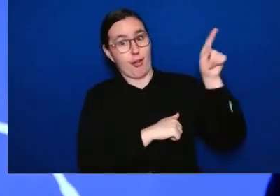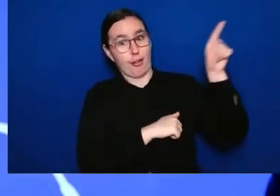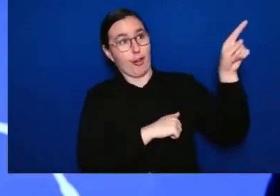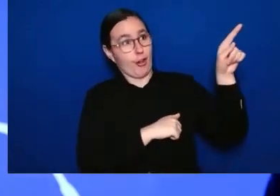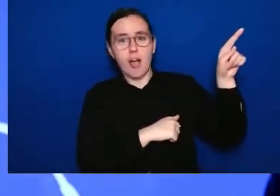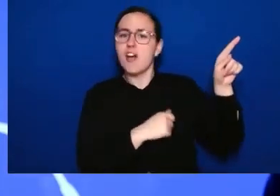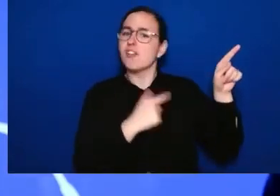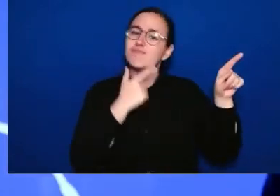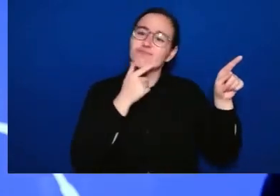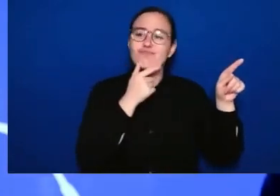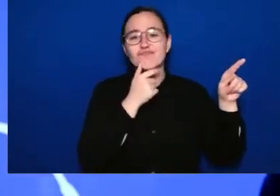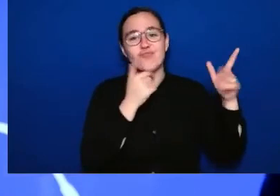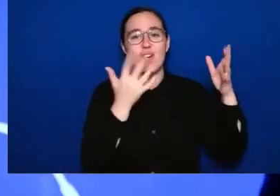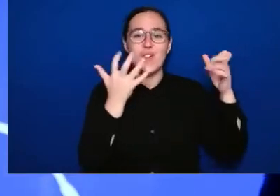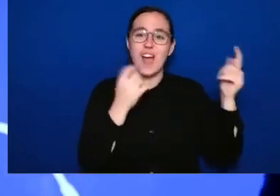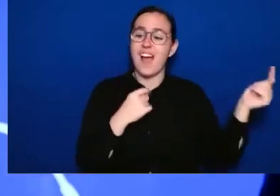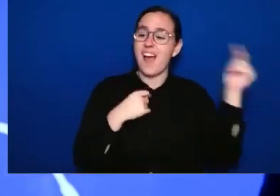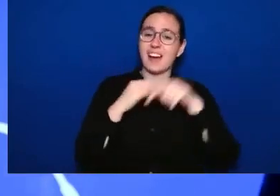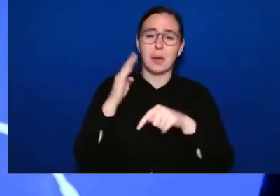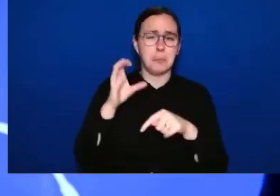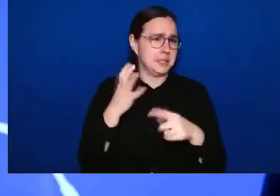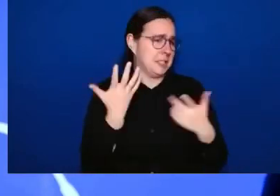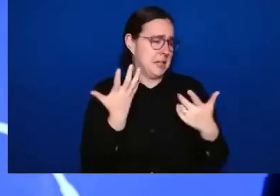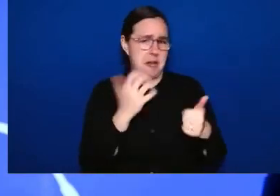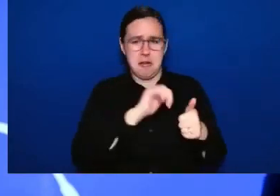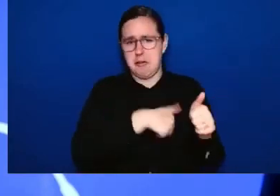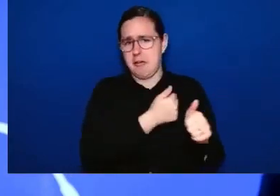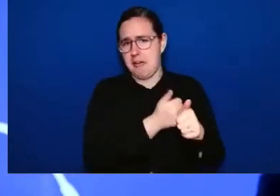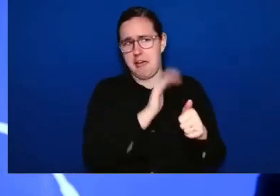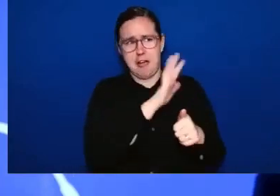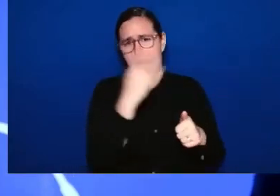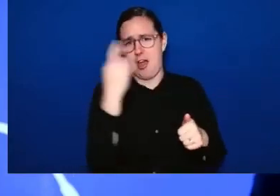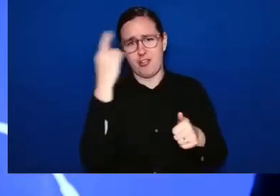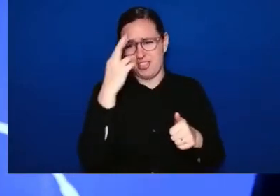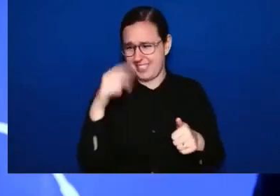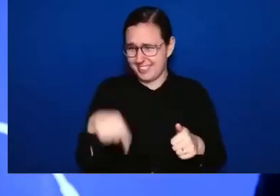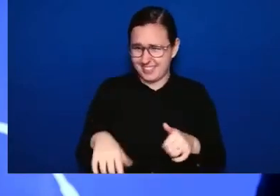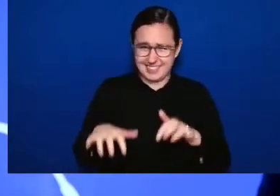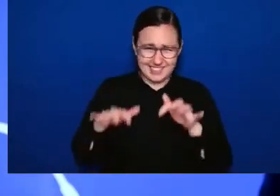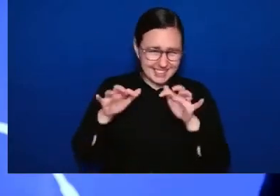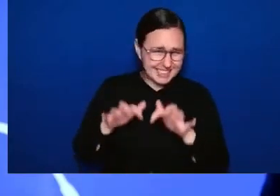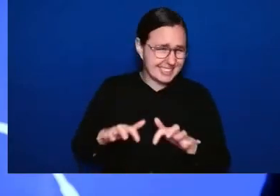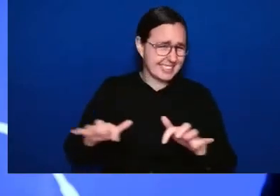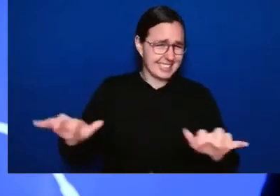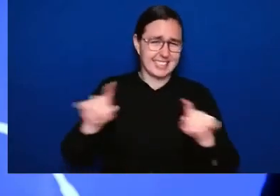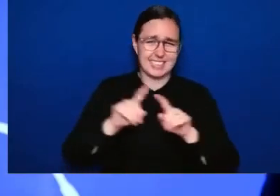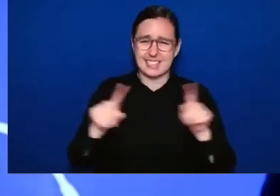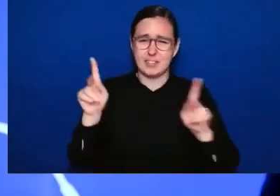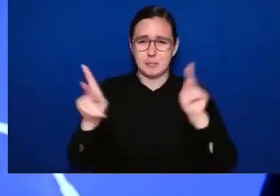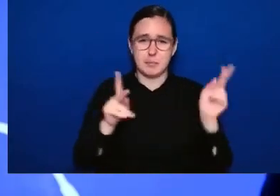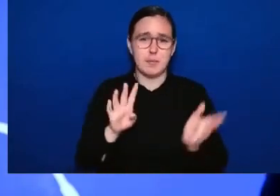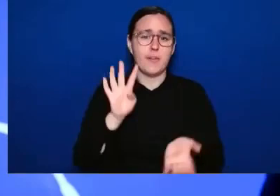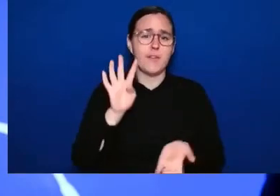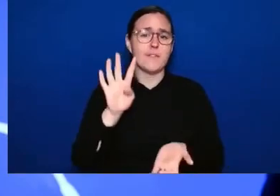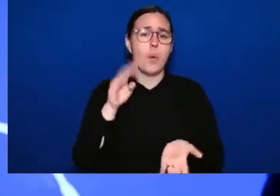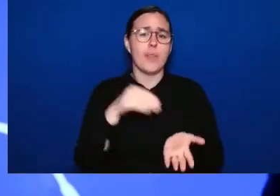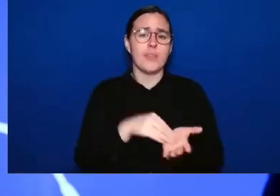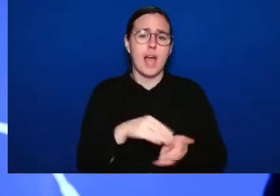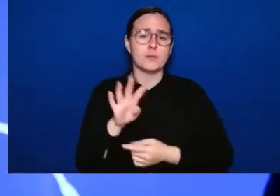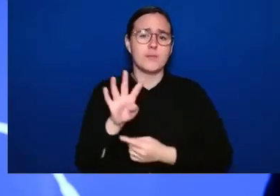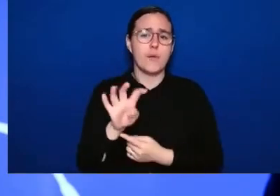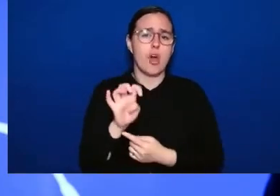diverse populations in Canada. Currently, there are 4,451 international medical graduates practicing in BC,